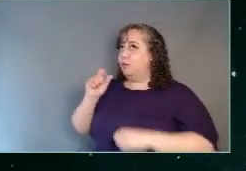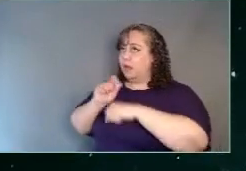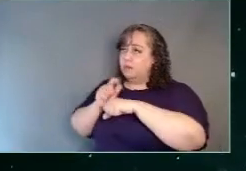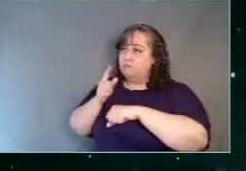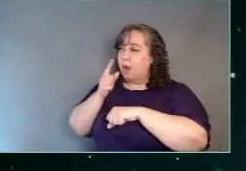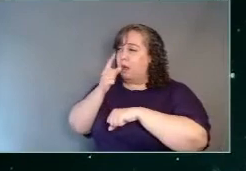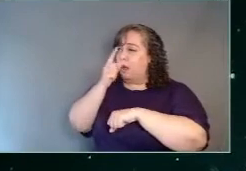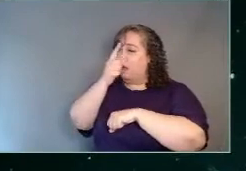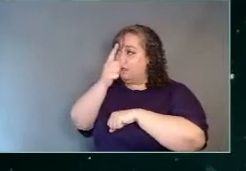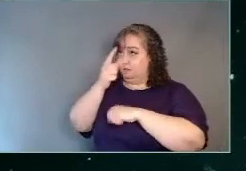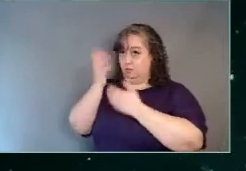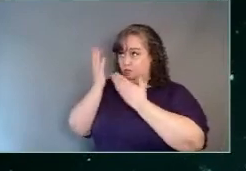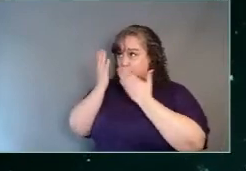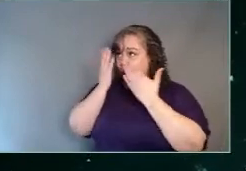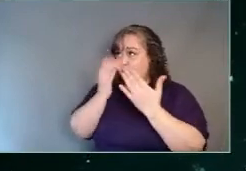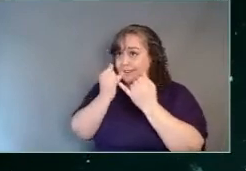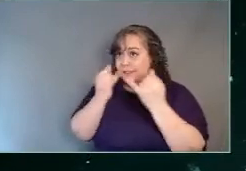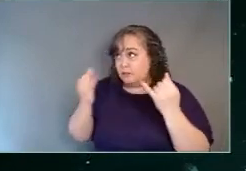ever bring samples back to Earth?